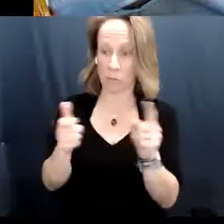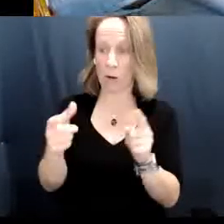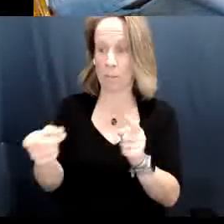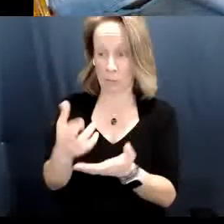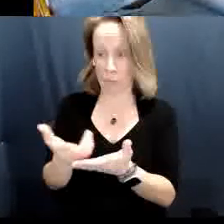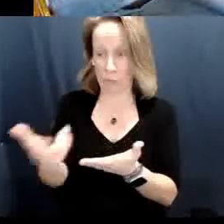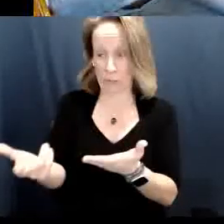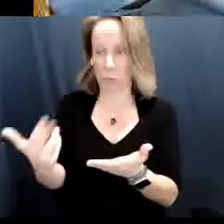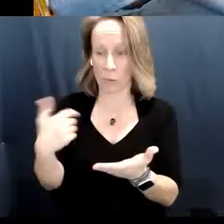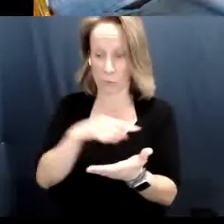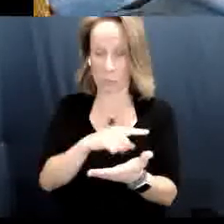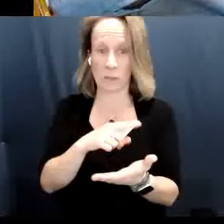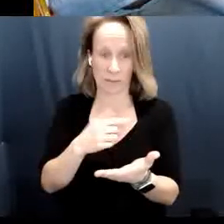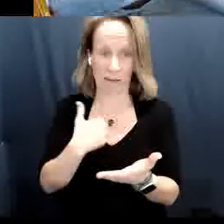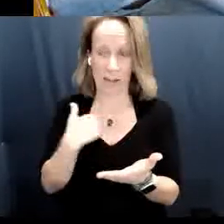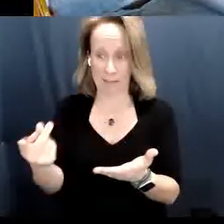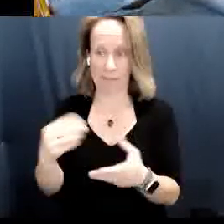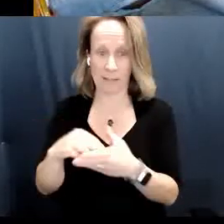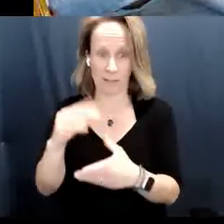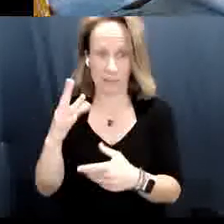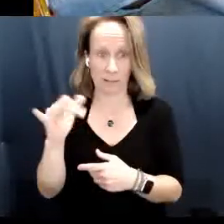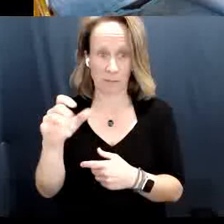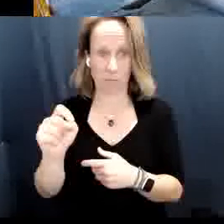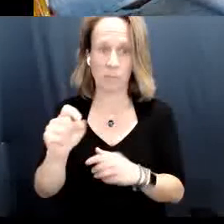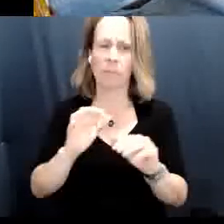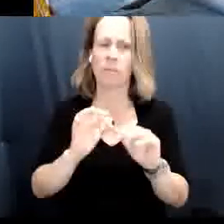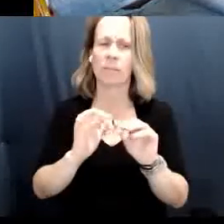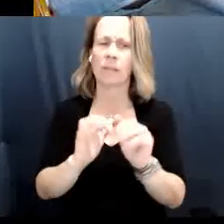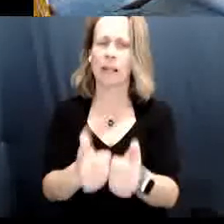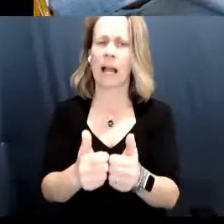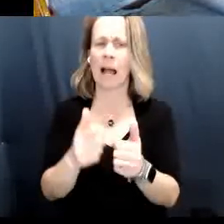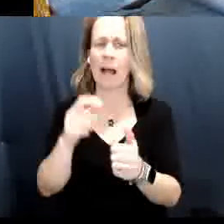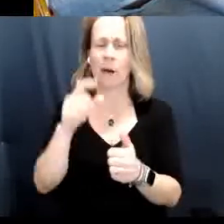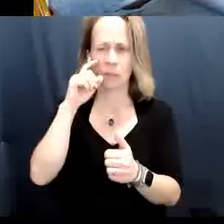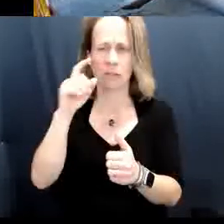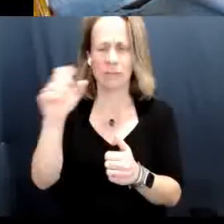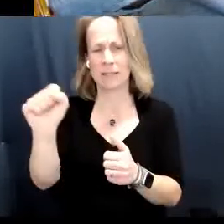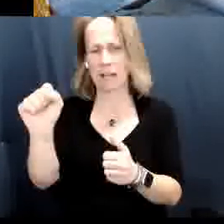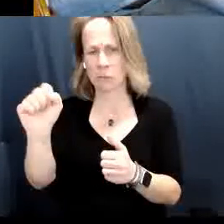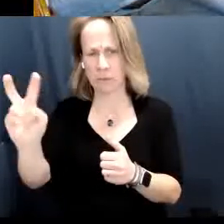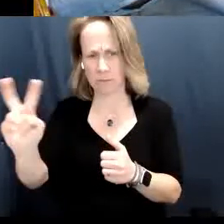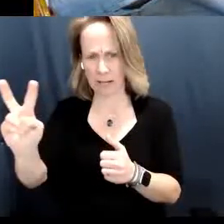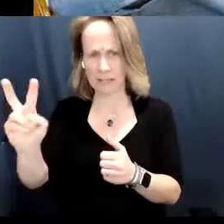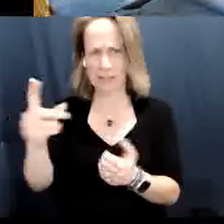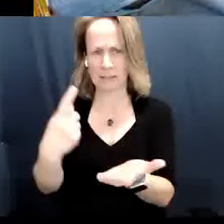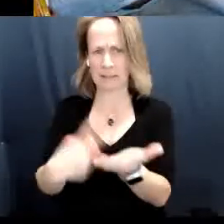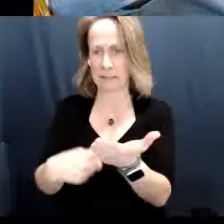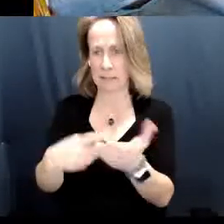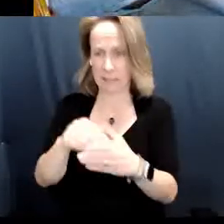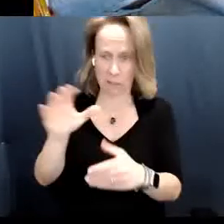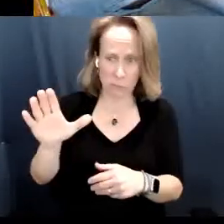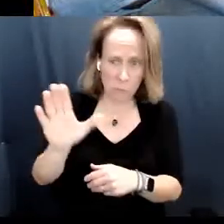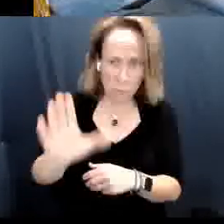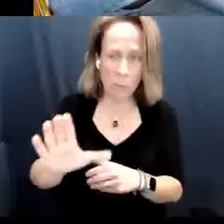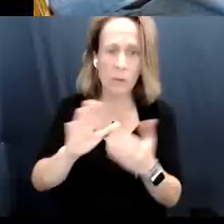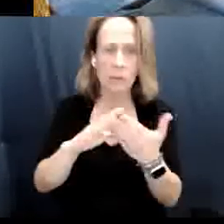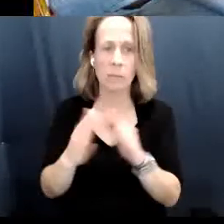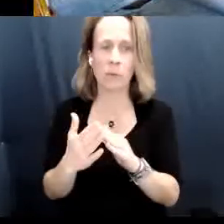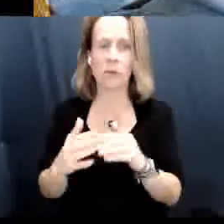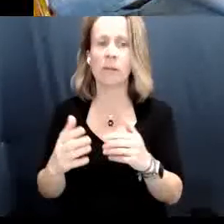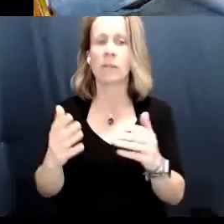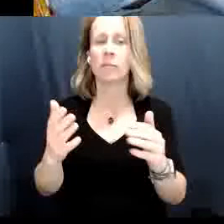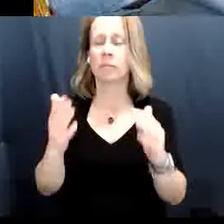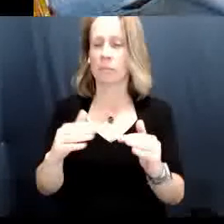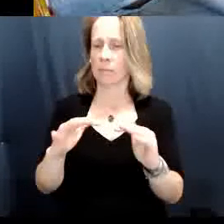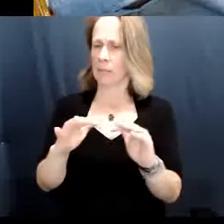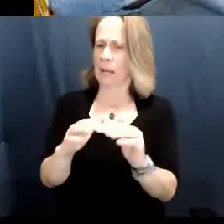chat. How is sexual violence being discussed in your community? How are sexual violence survivors viewed